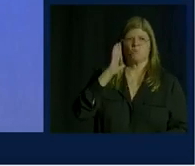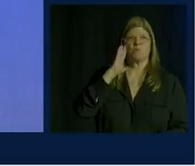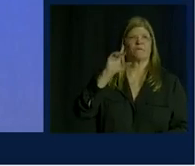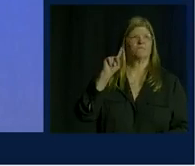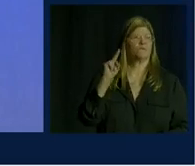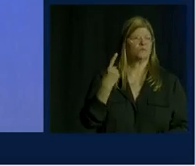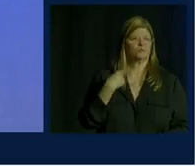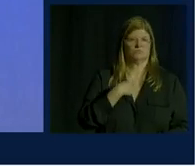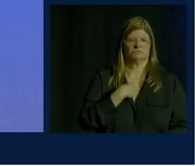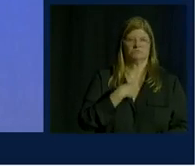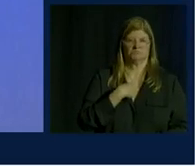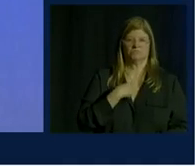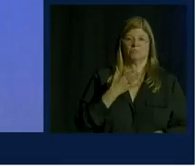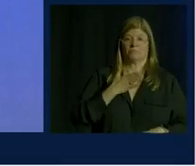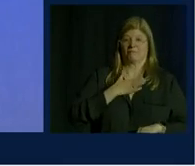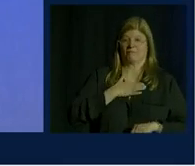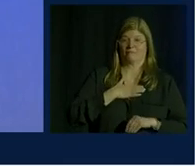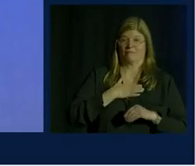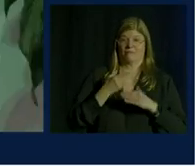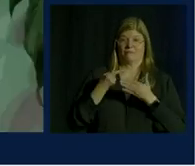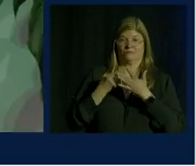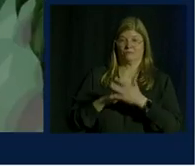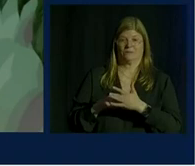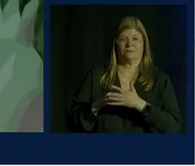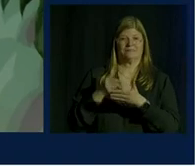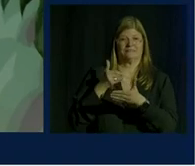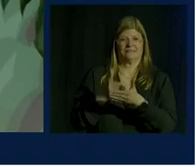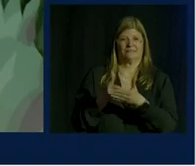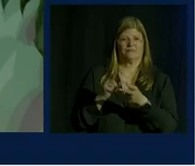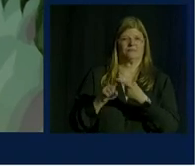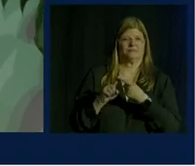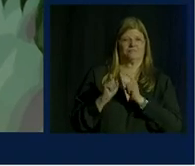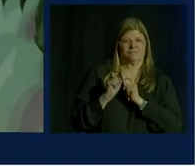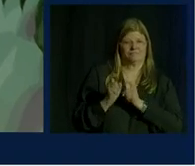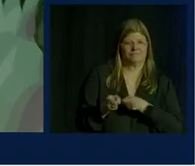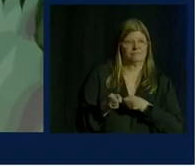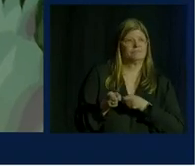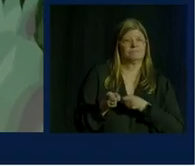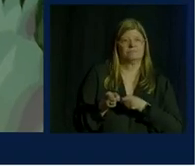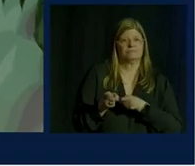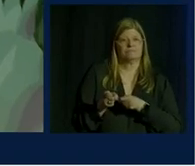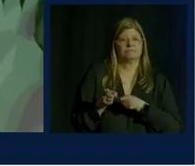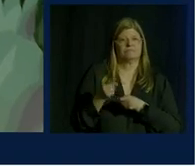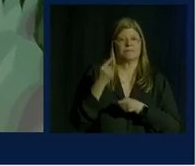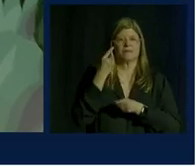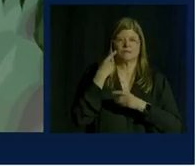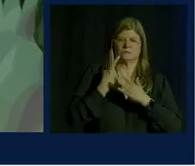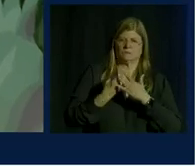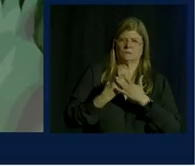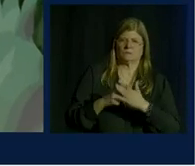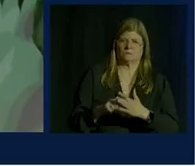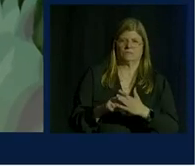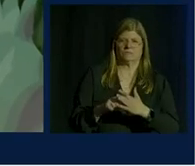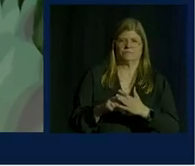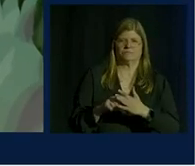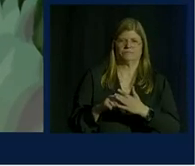of Near Delivery started with, it was innovation from struggle. I